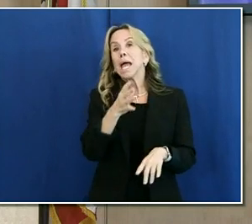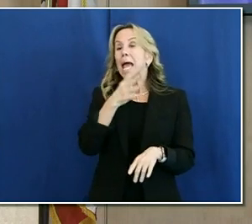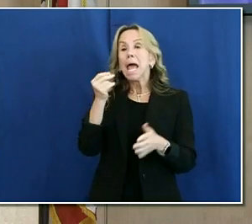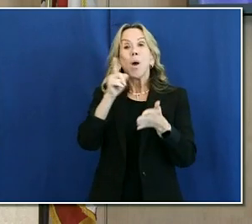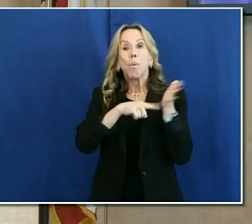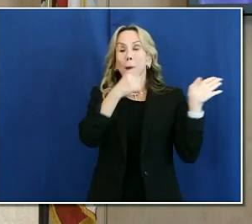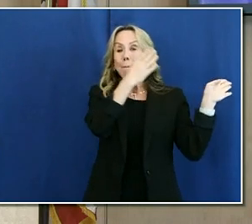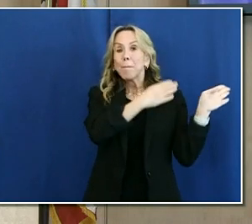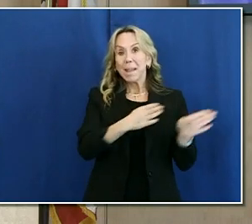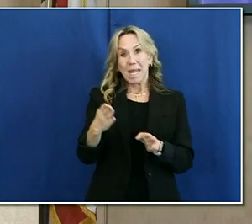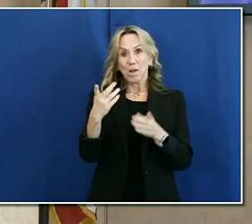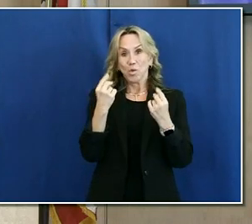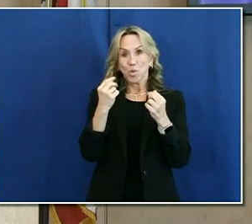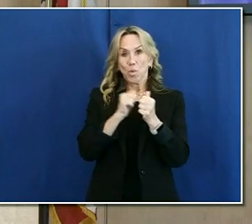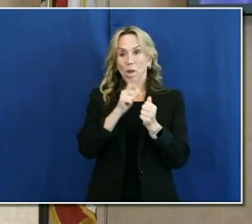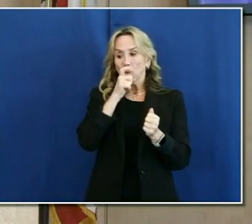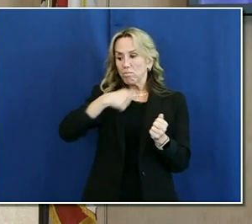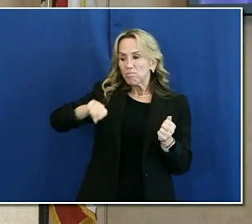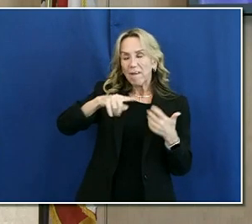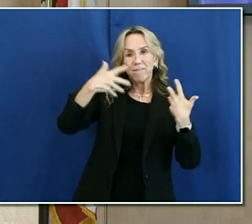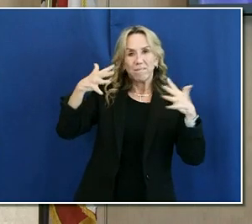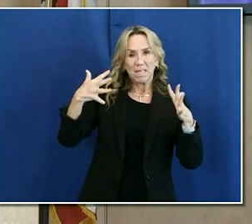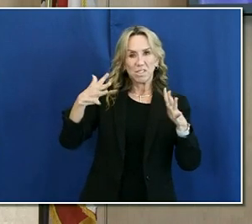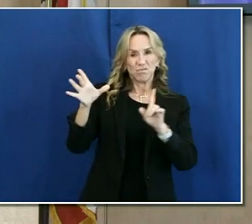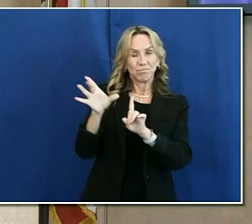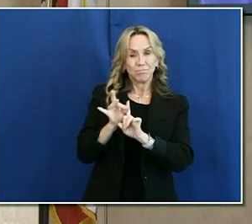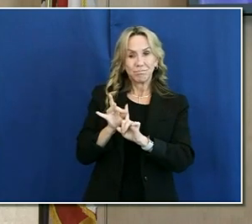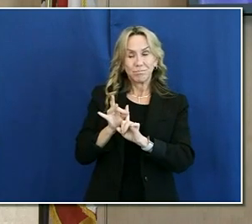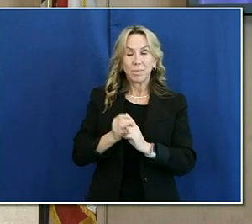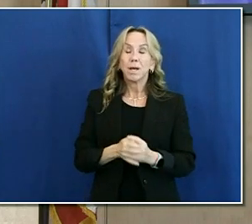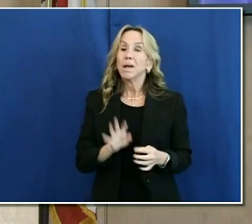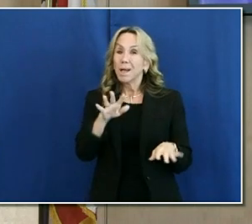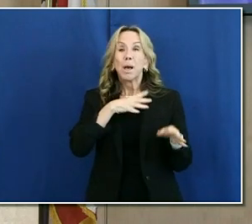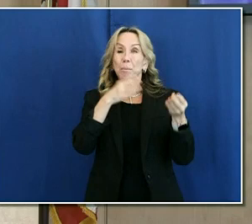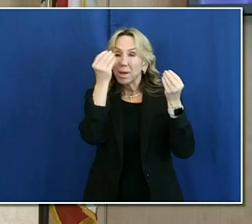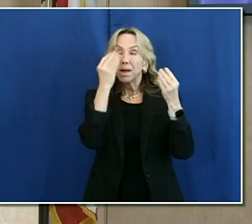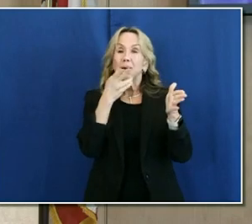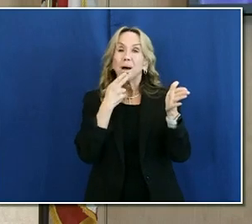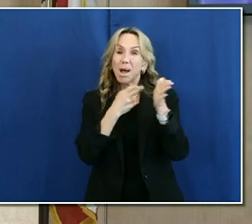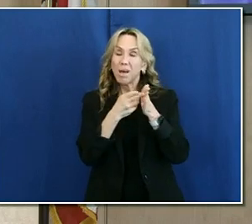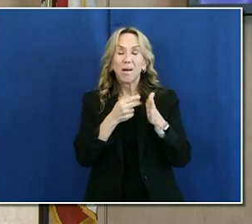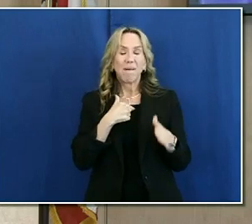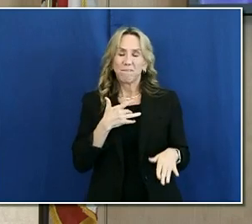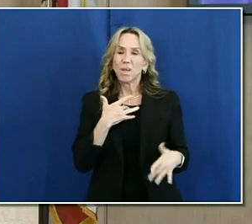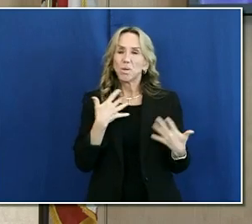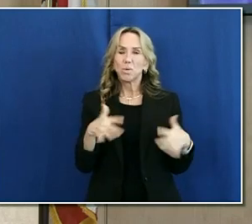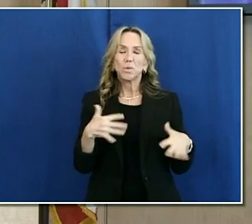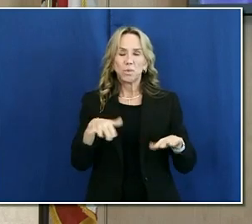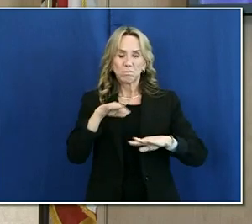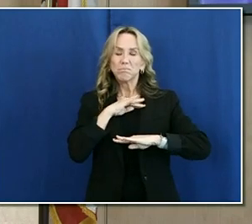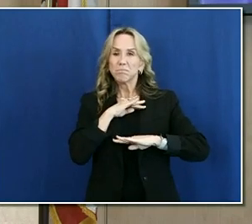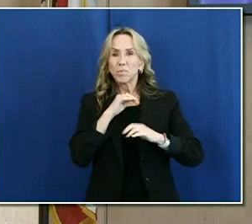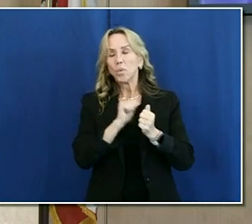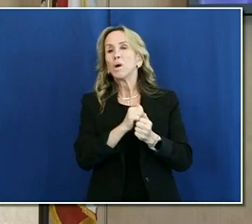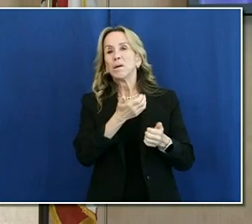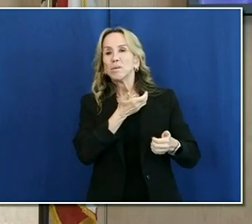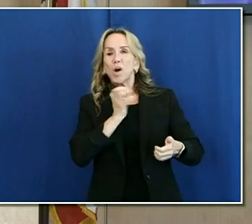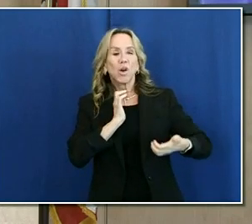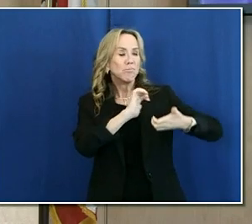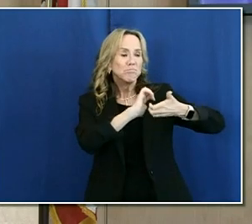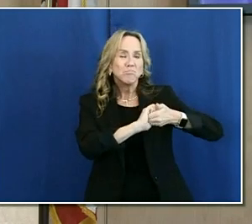that have been detected so far. I can tell you that I'm very pleased with the working relationship that we have in this investigation,